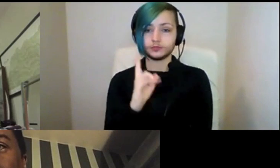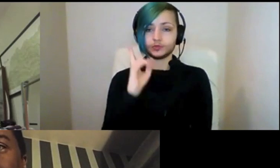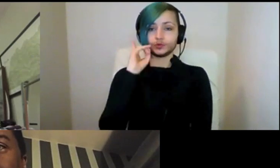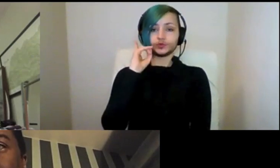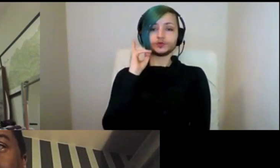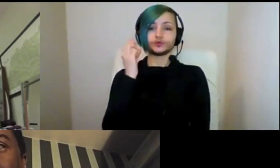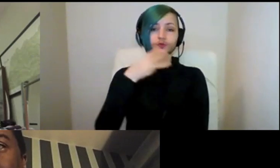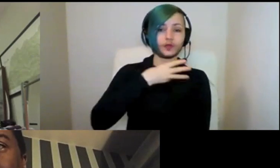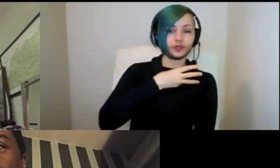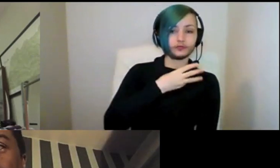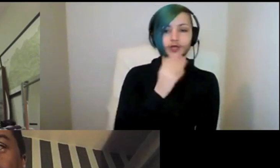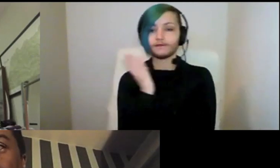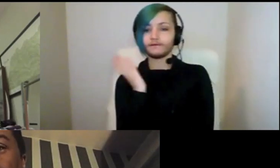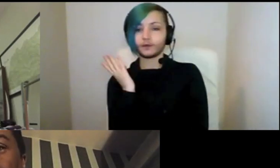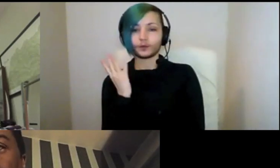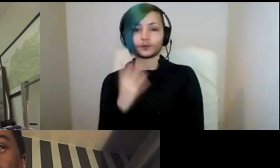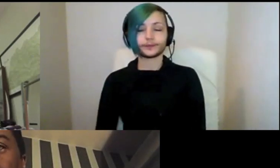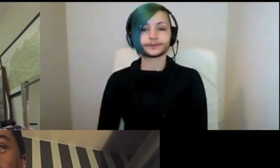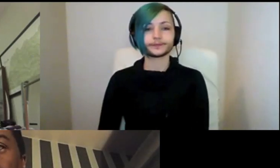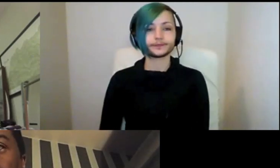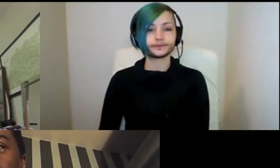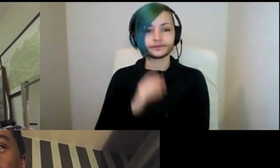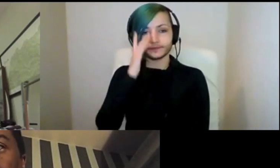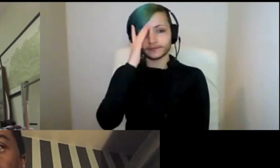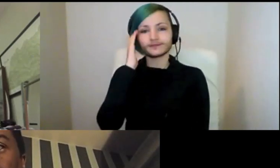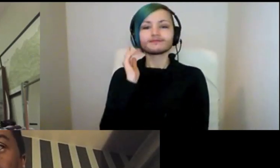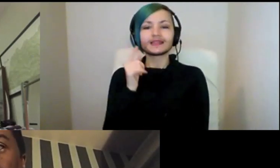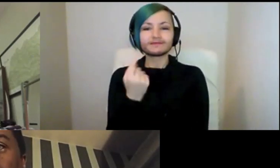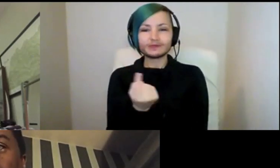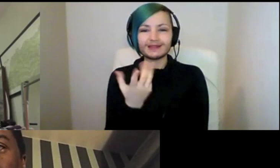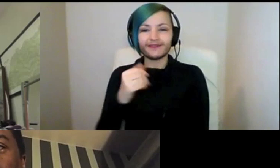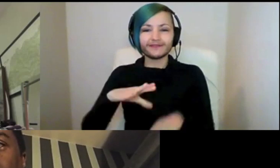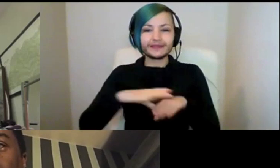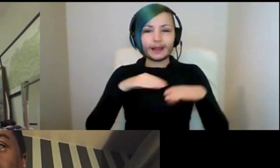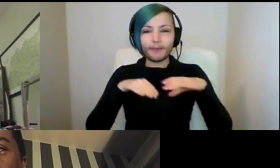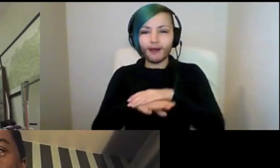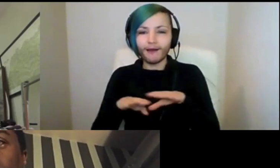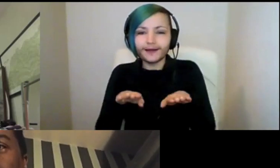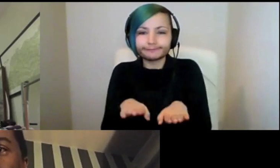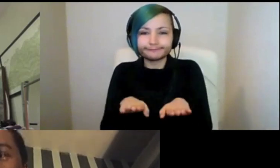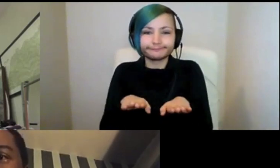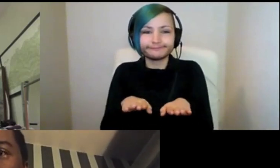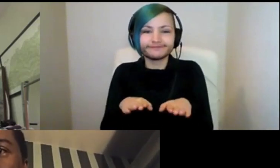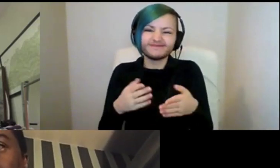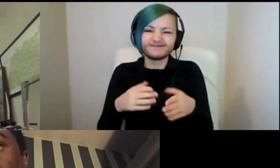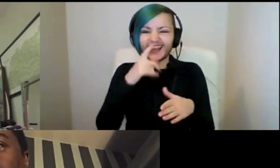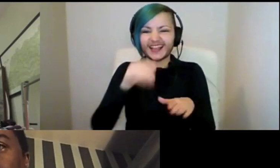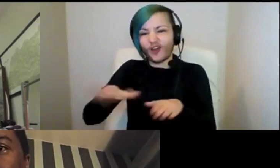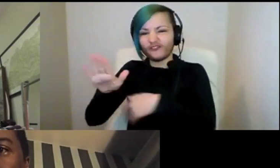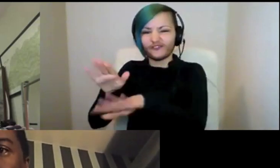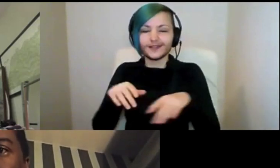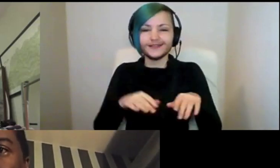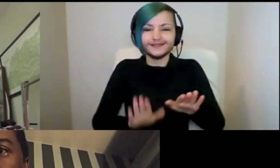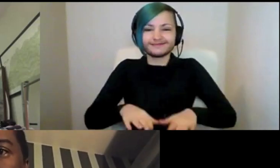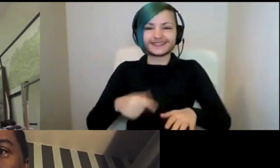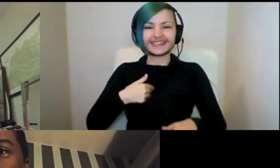left and right. If you've got slippers or house shoes or whatever on your feet, you can take them off. I